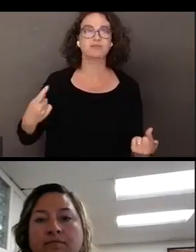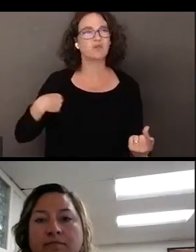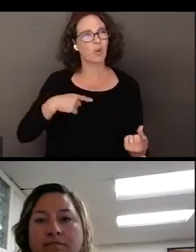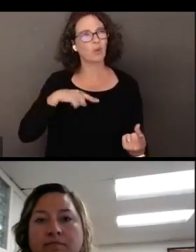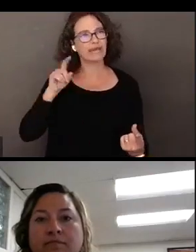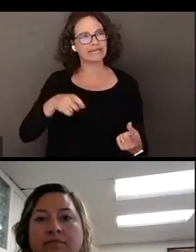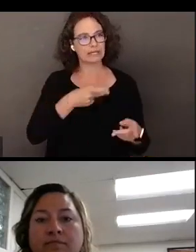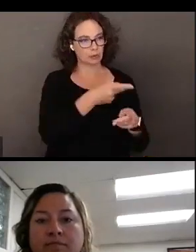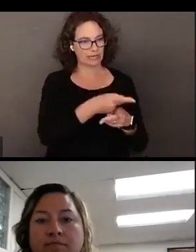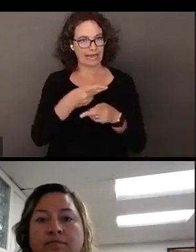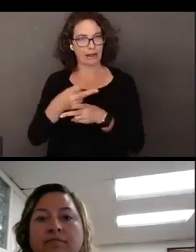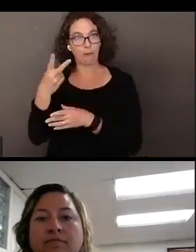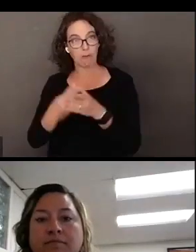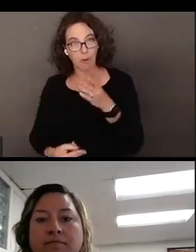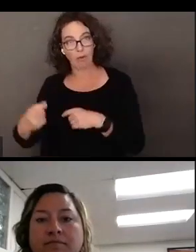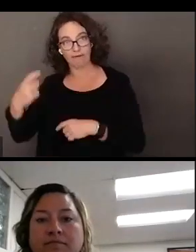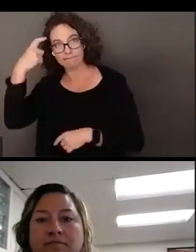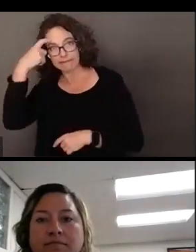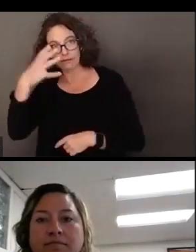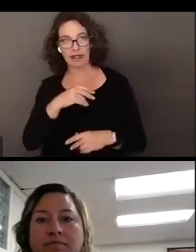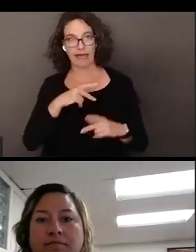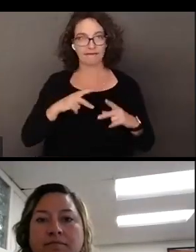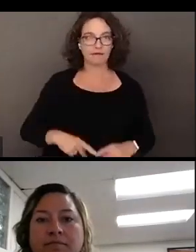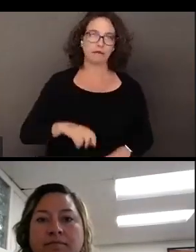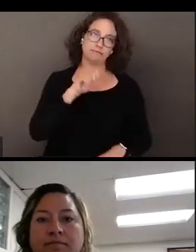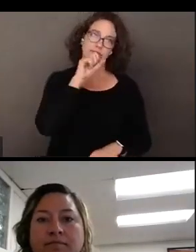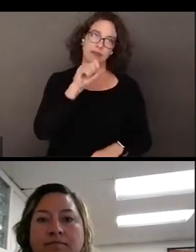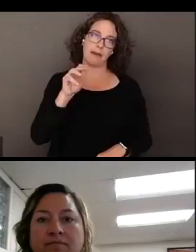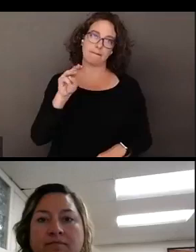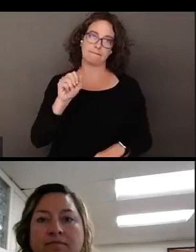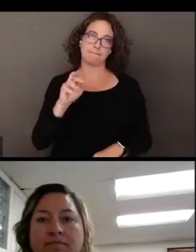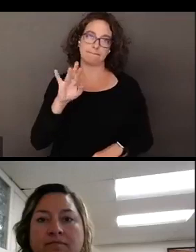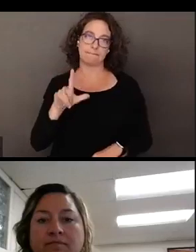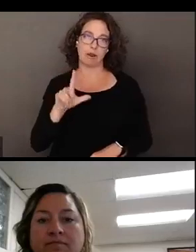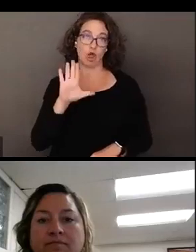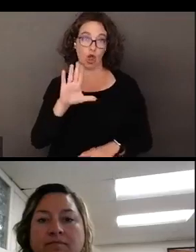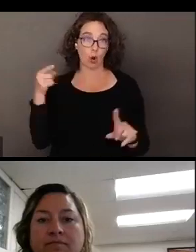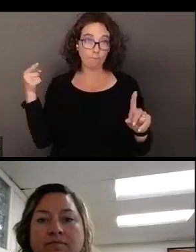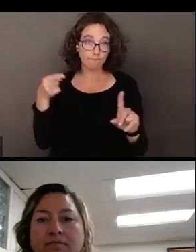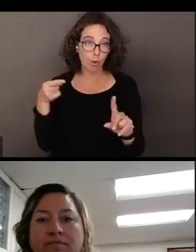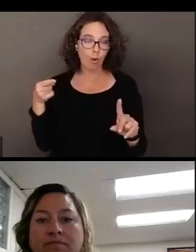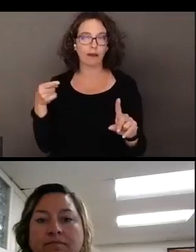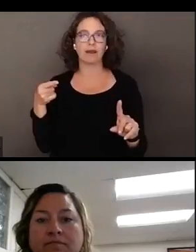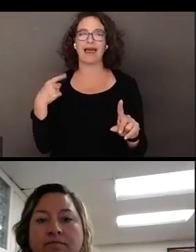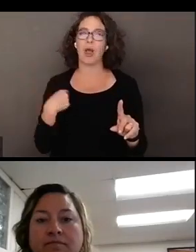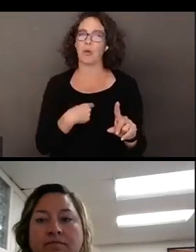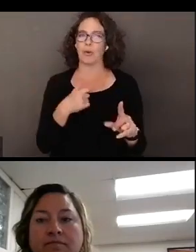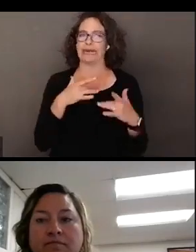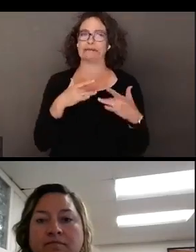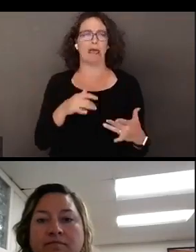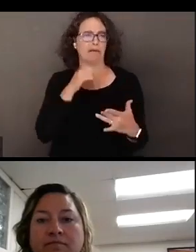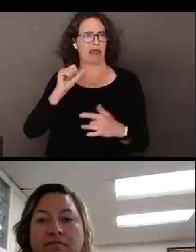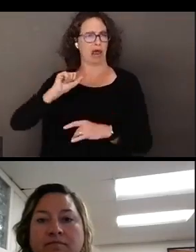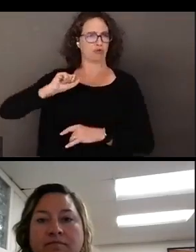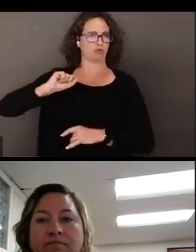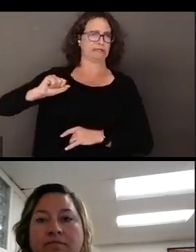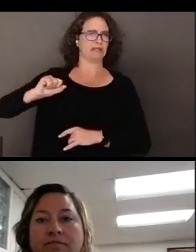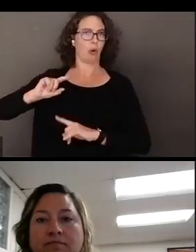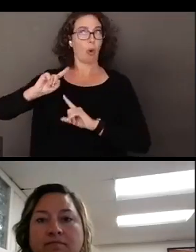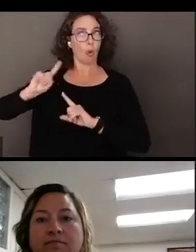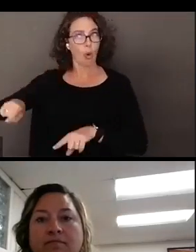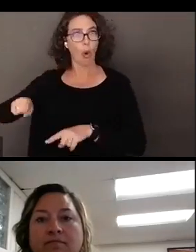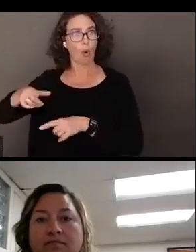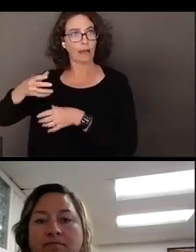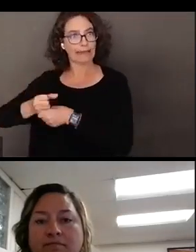is hugely important. I love Mariel's point about we tend not to be resistant to going and getting medical help. And if you look